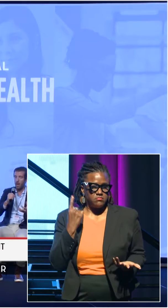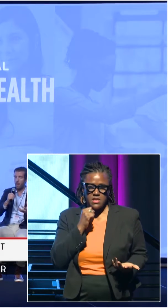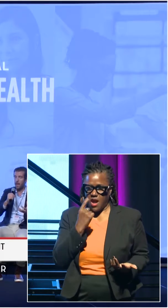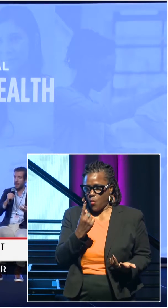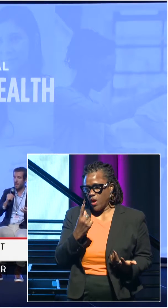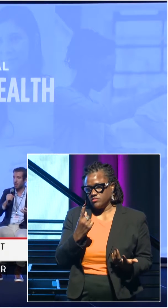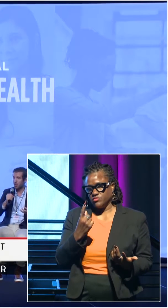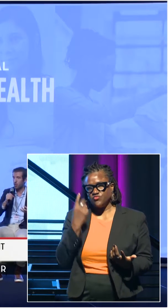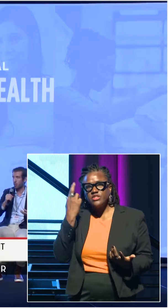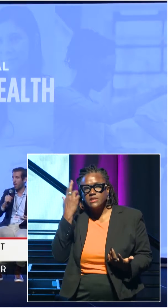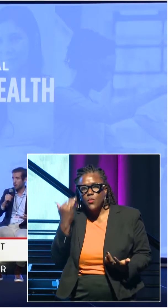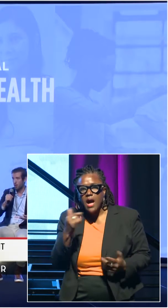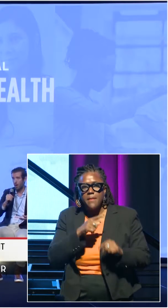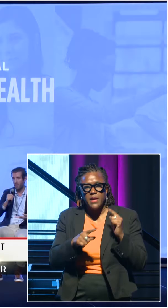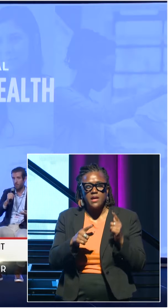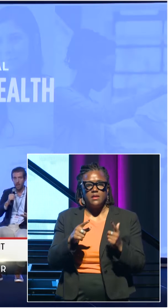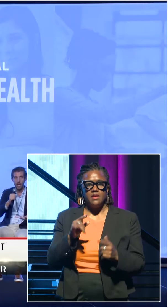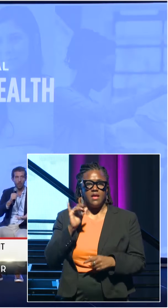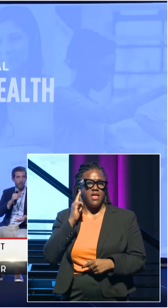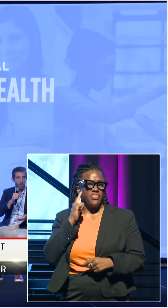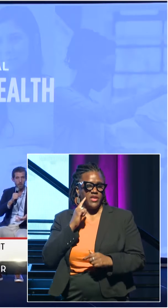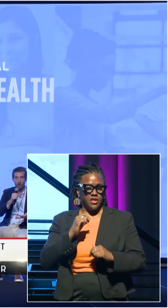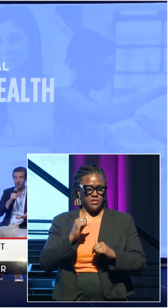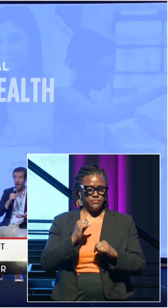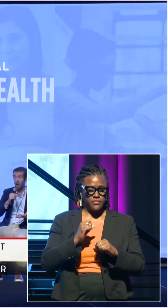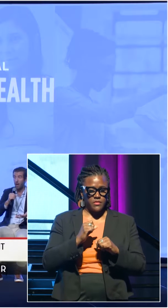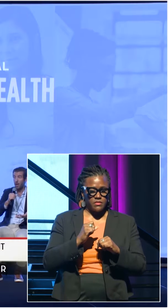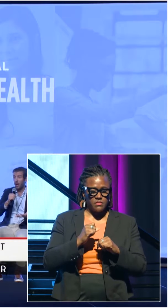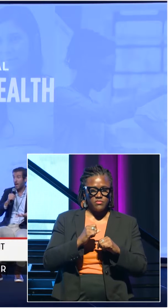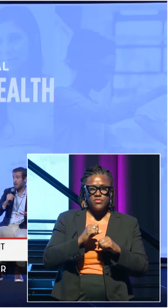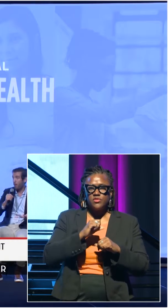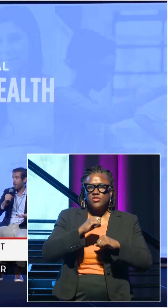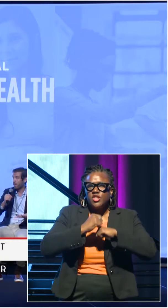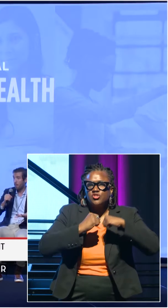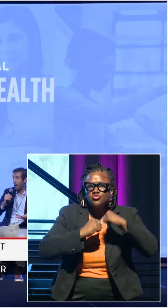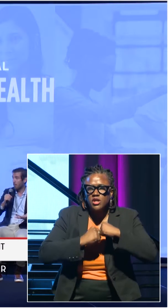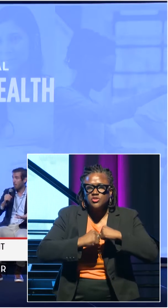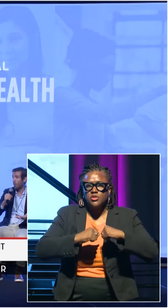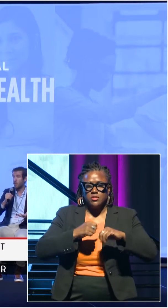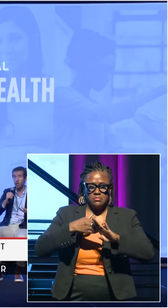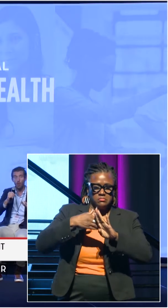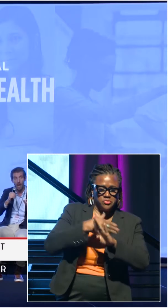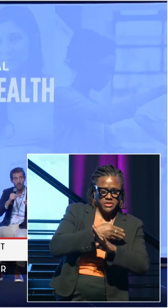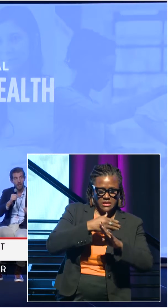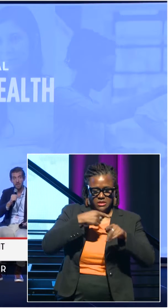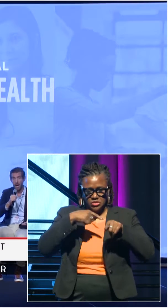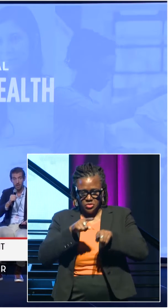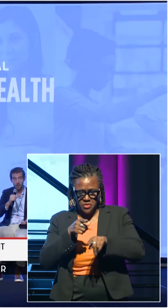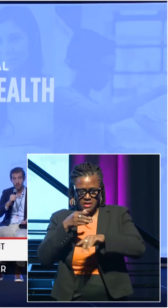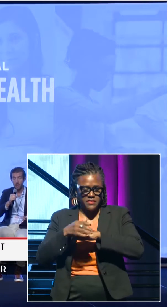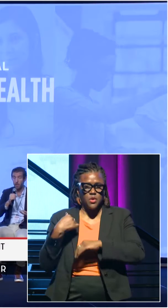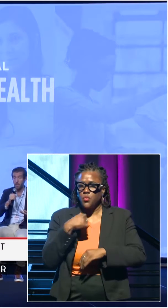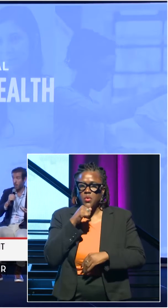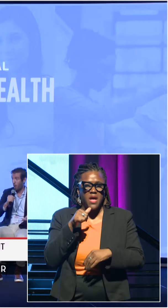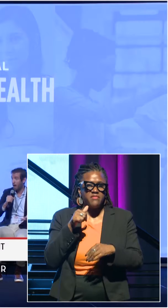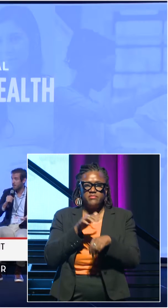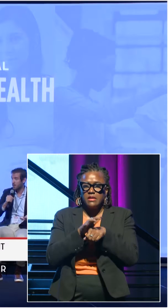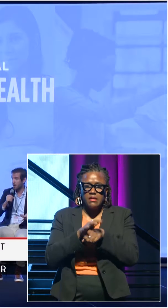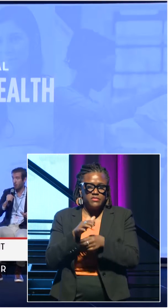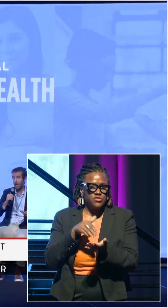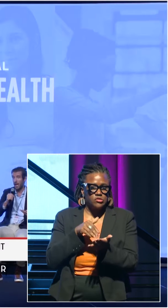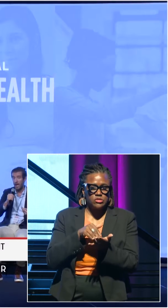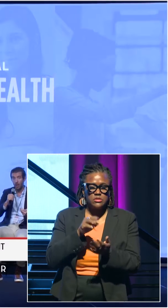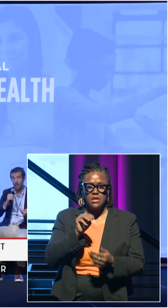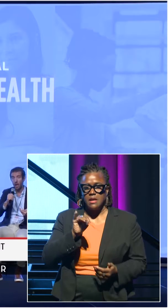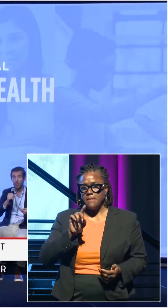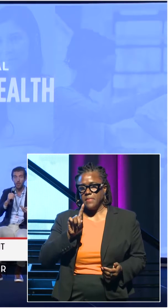factor, but I think the structure of prenatal and postpartum care is part of the problem. We don't have enough doctors, midwives.